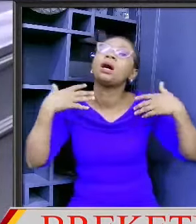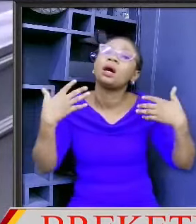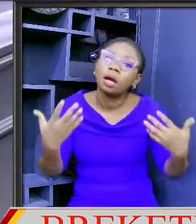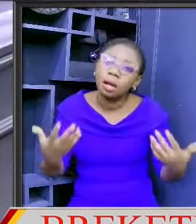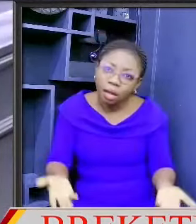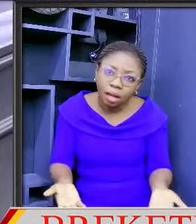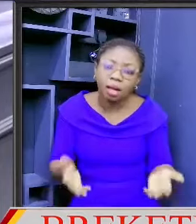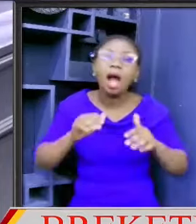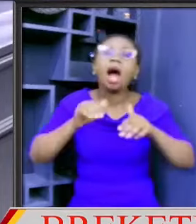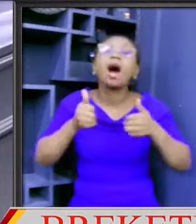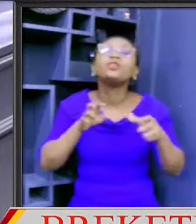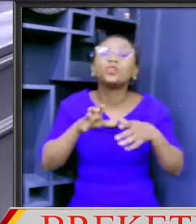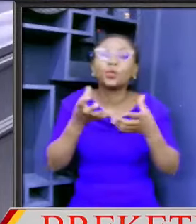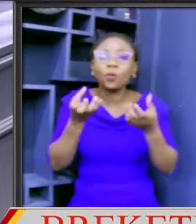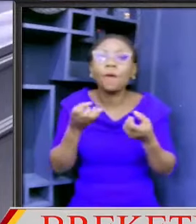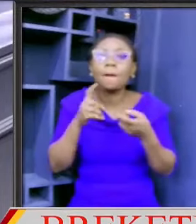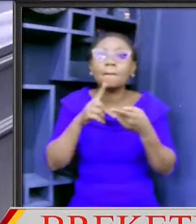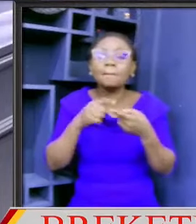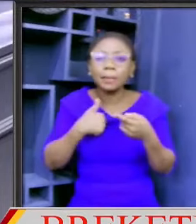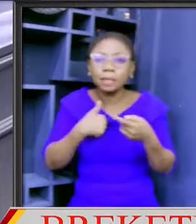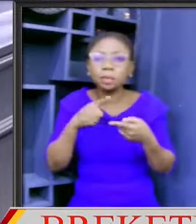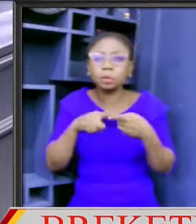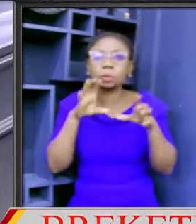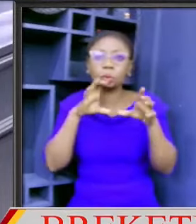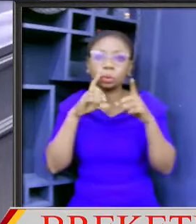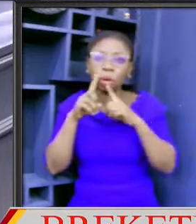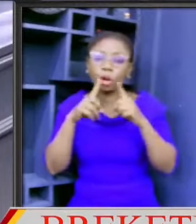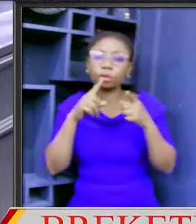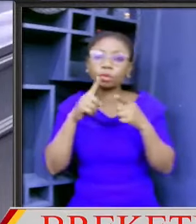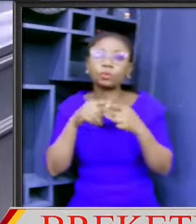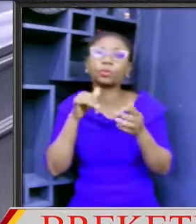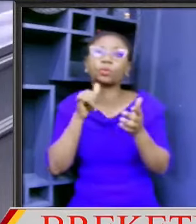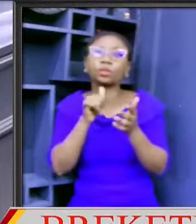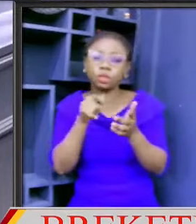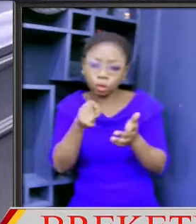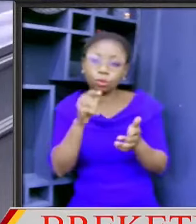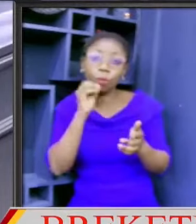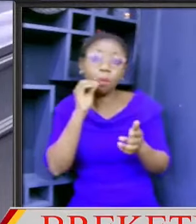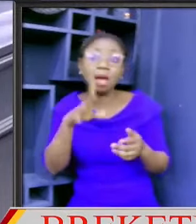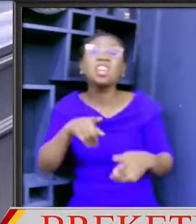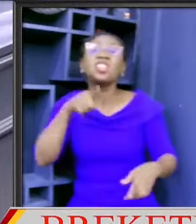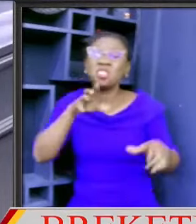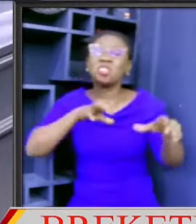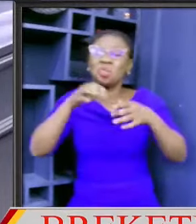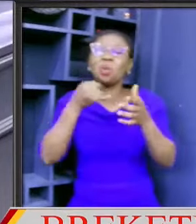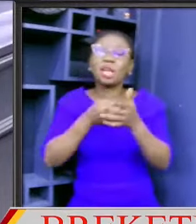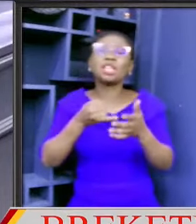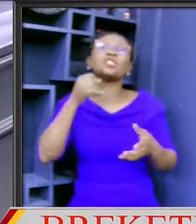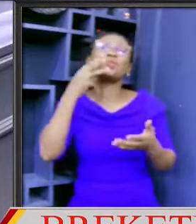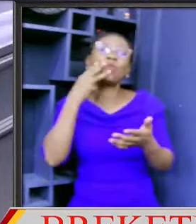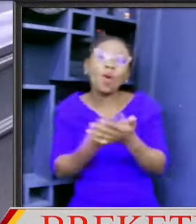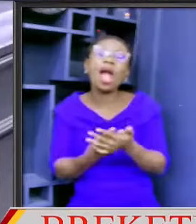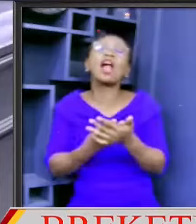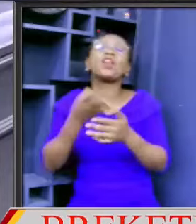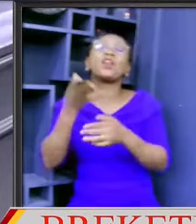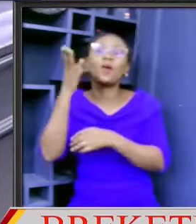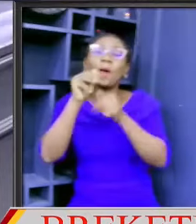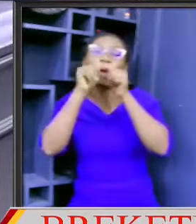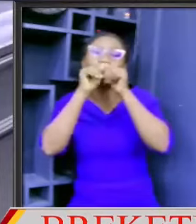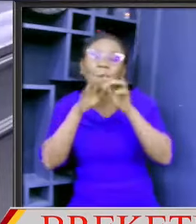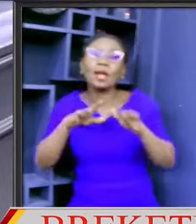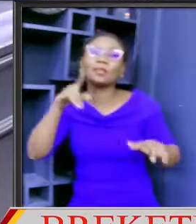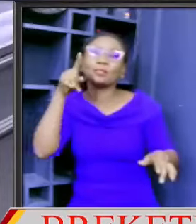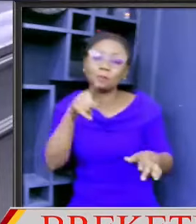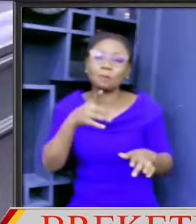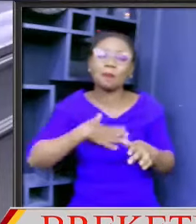How do you want me to talk to this woman? Sir, you do it well. God bless you. I am very, very happy. You did it